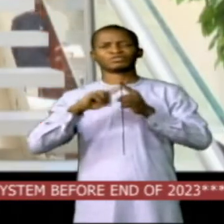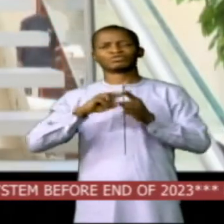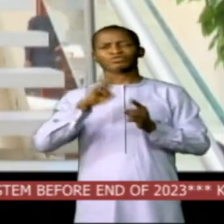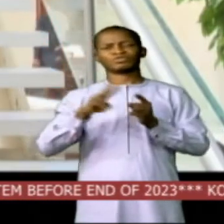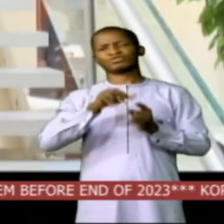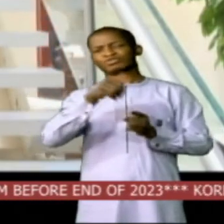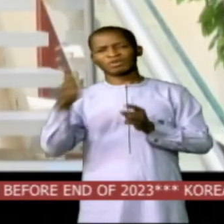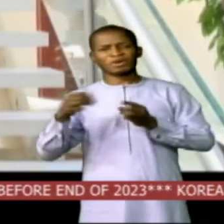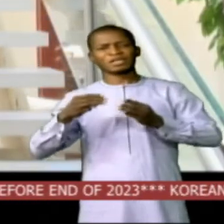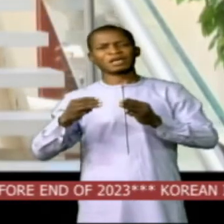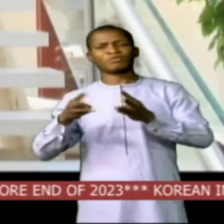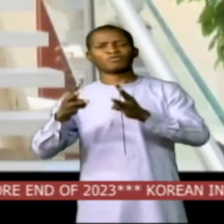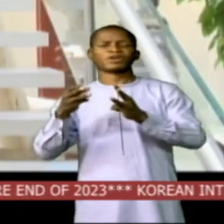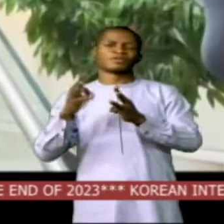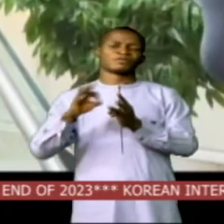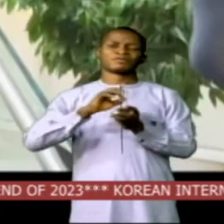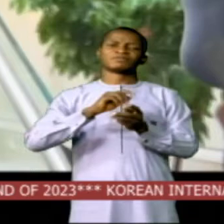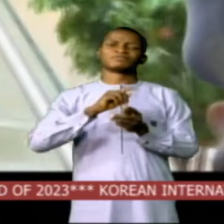of ranching.